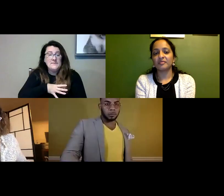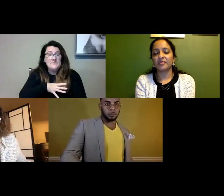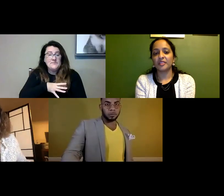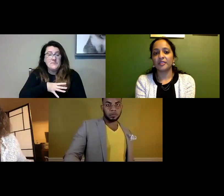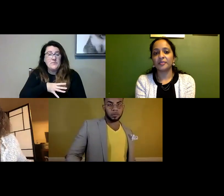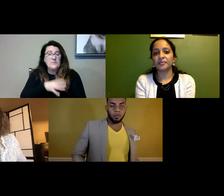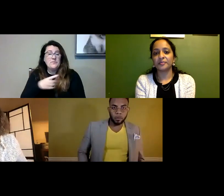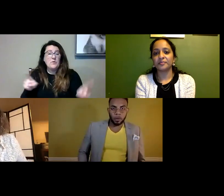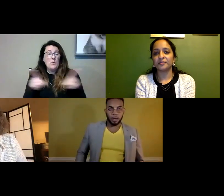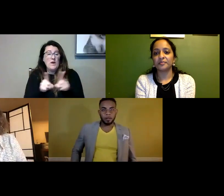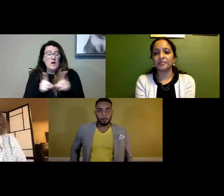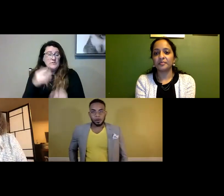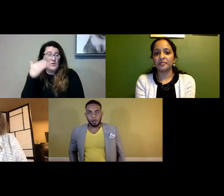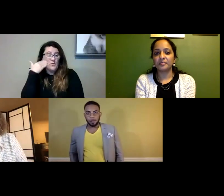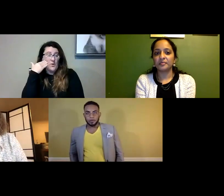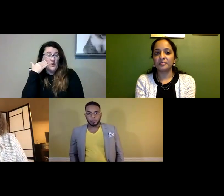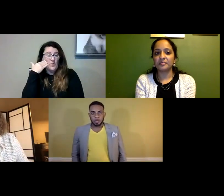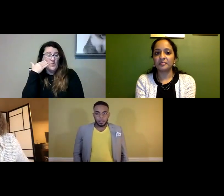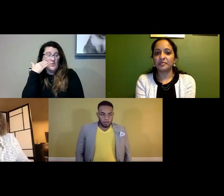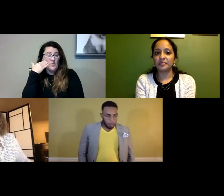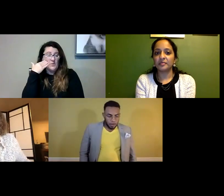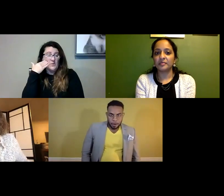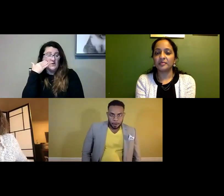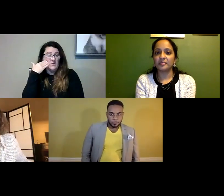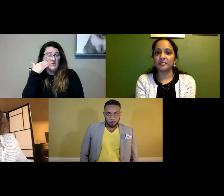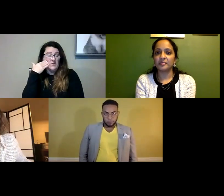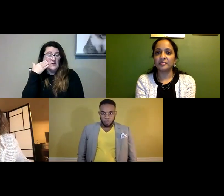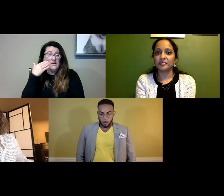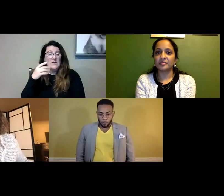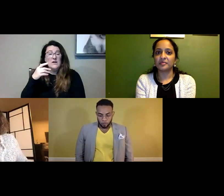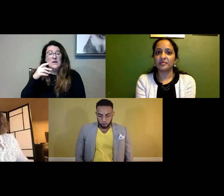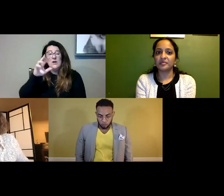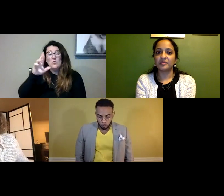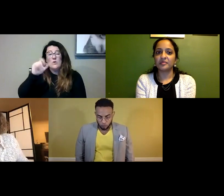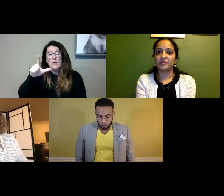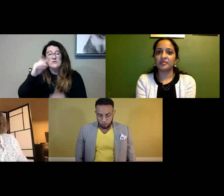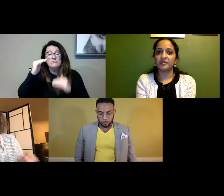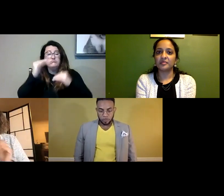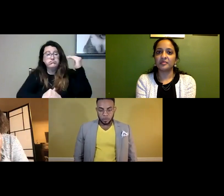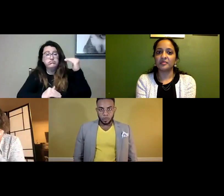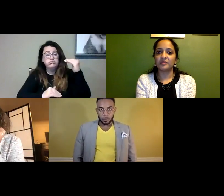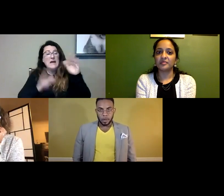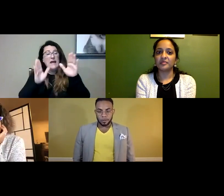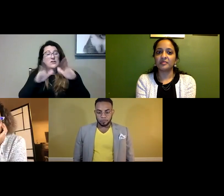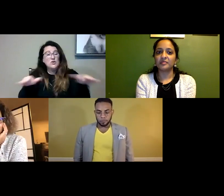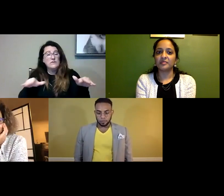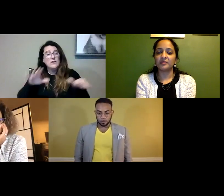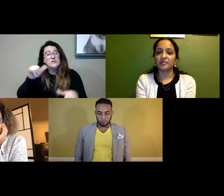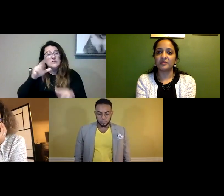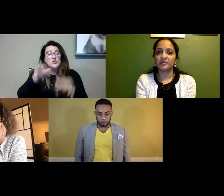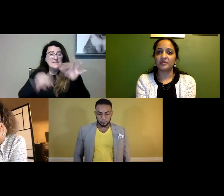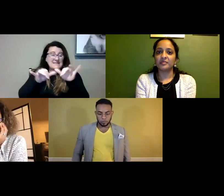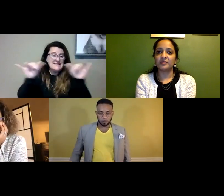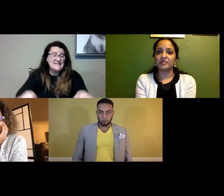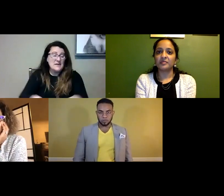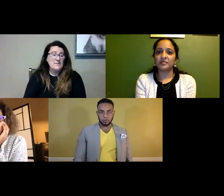We also know that there's racial disparity in the juvenile justice system,